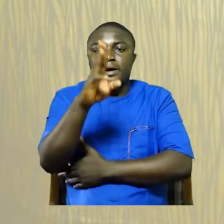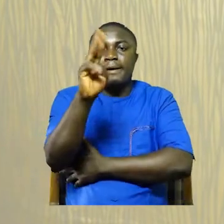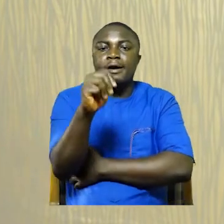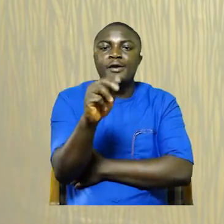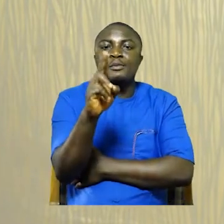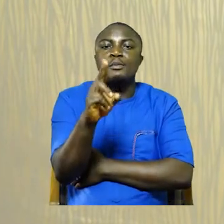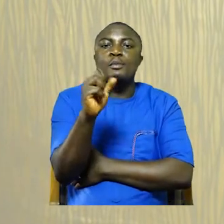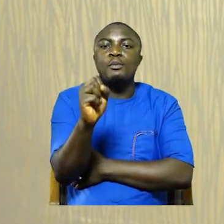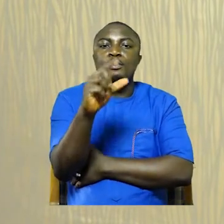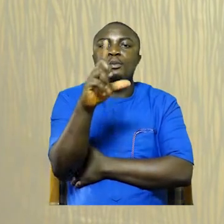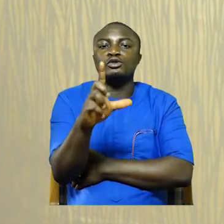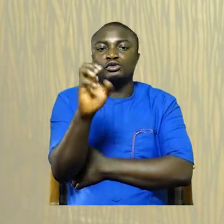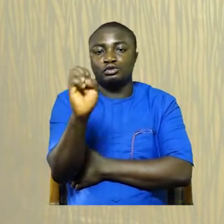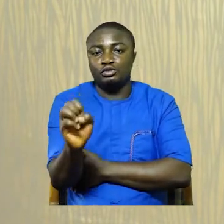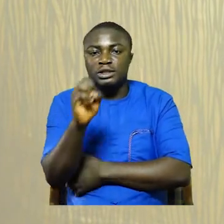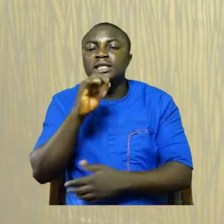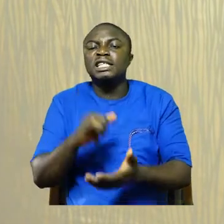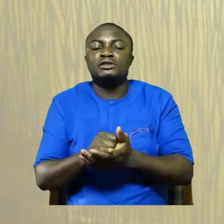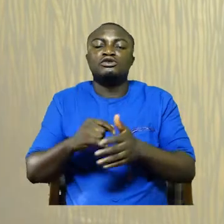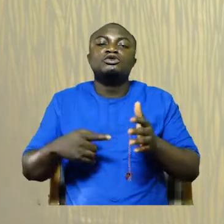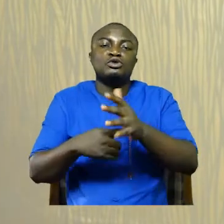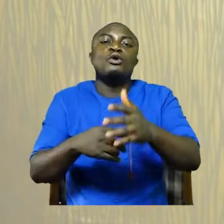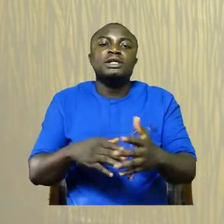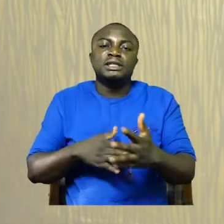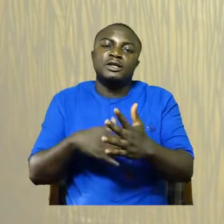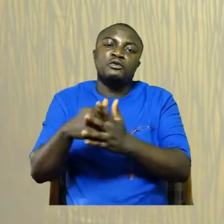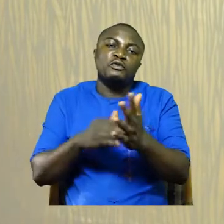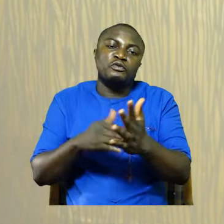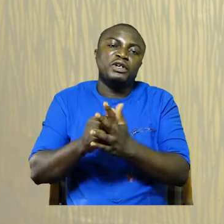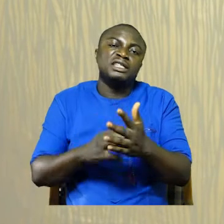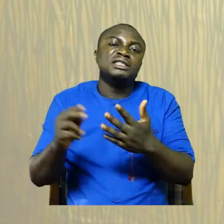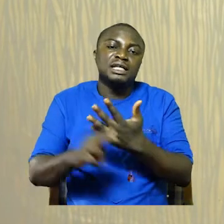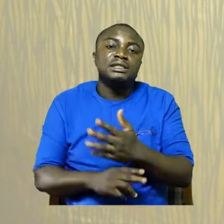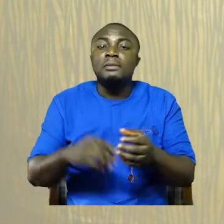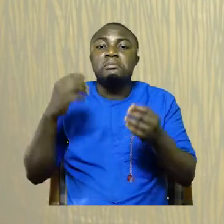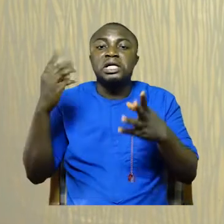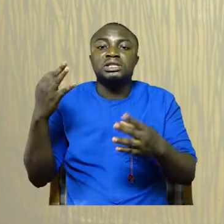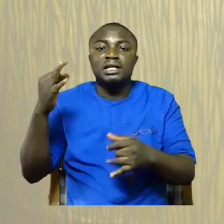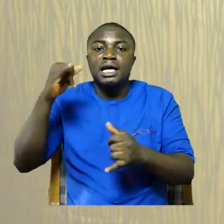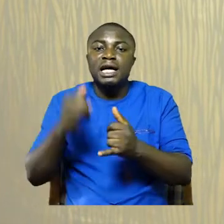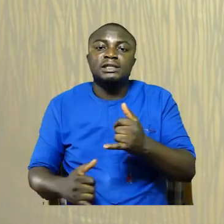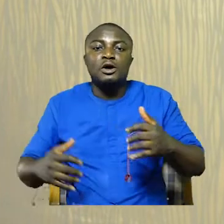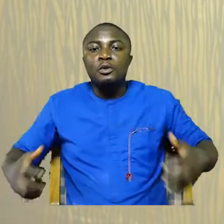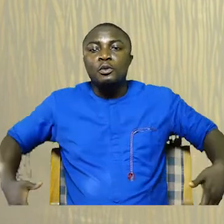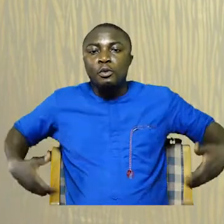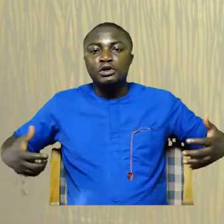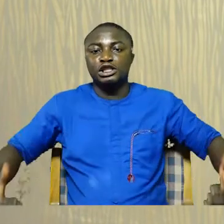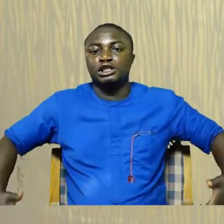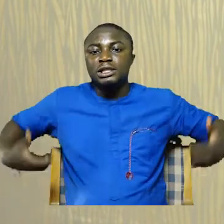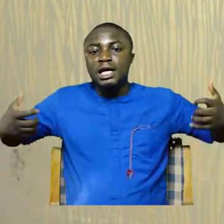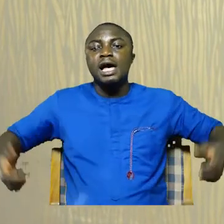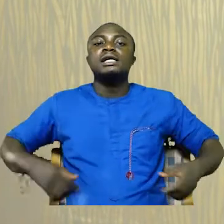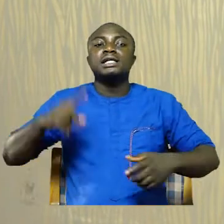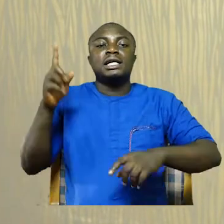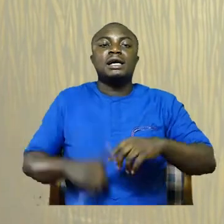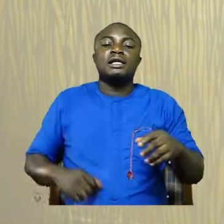muscles, it begins to manifest in weakness. And that's why many of them will end up in the wheelchair, because they can't walk, they